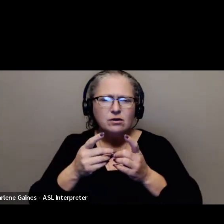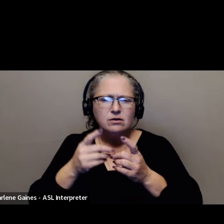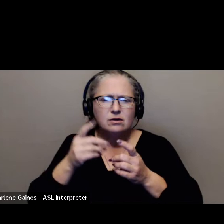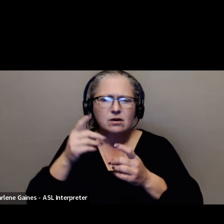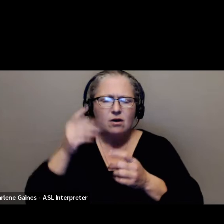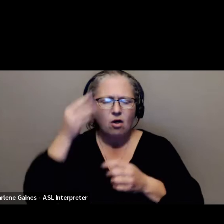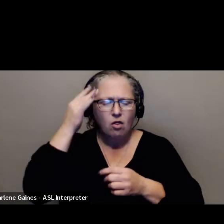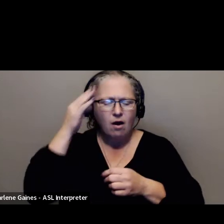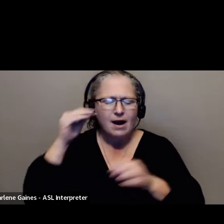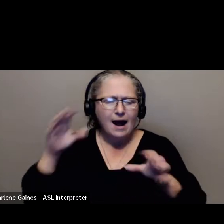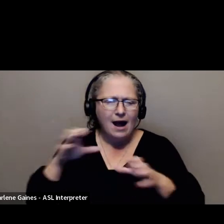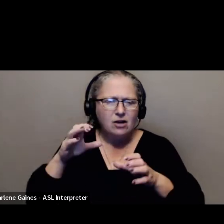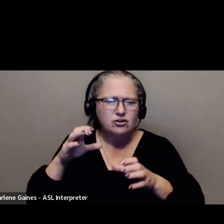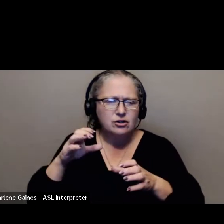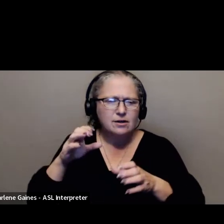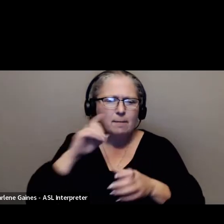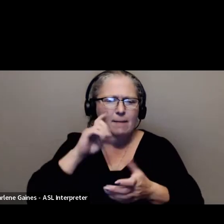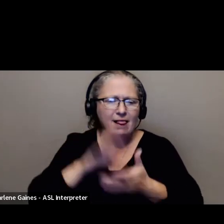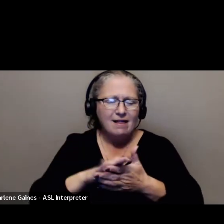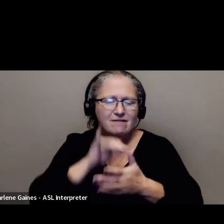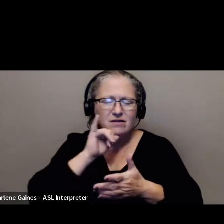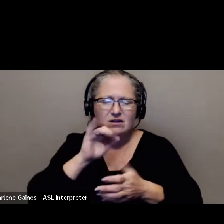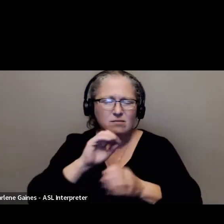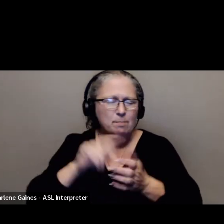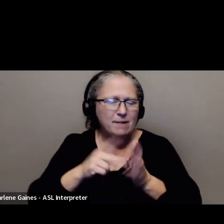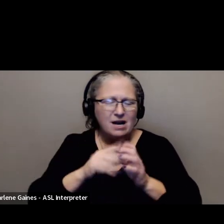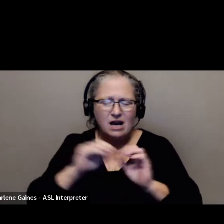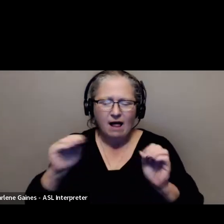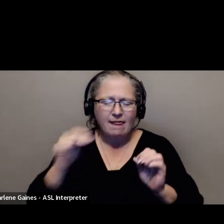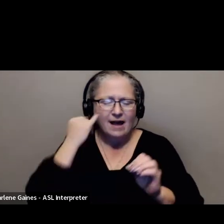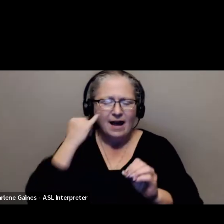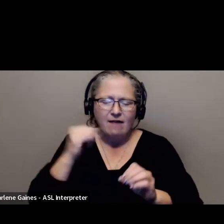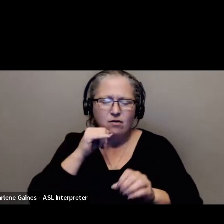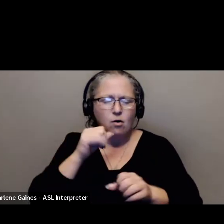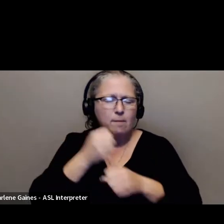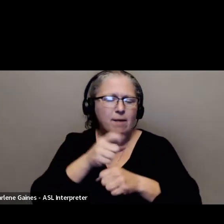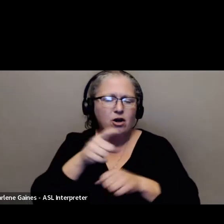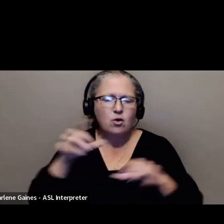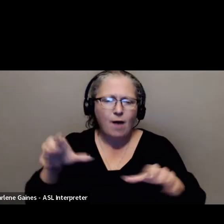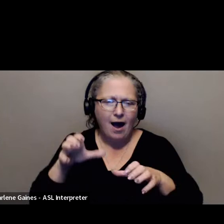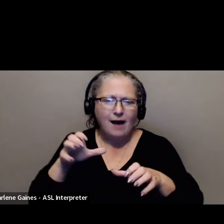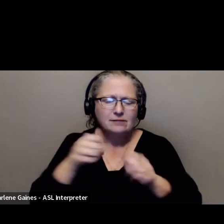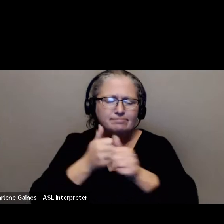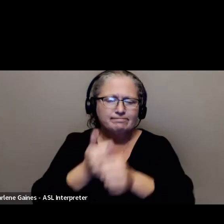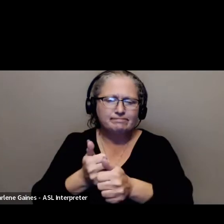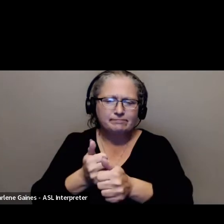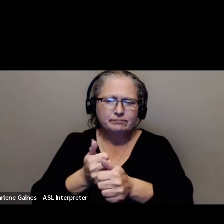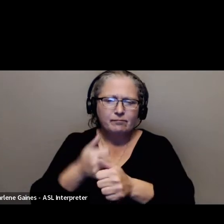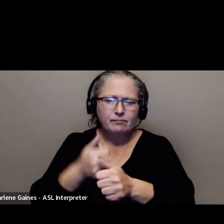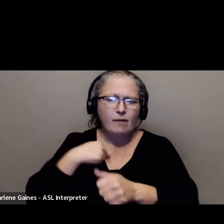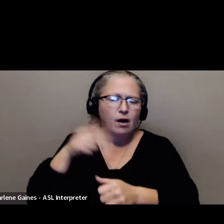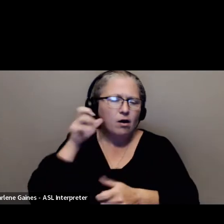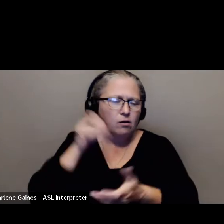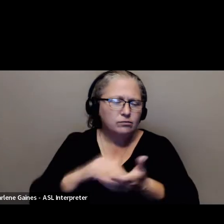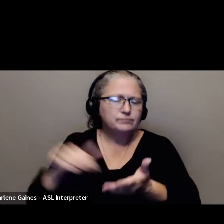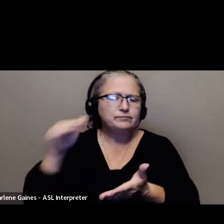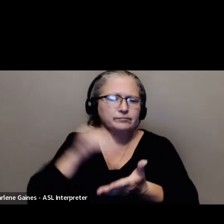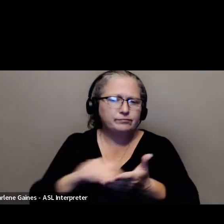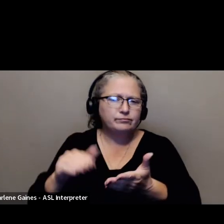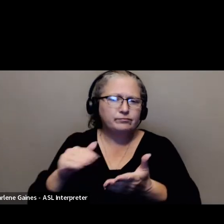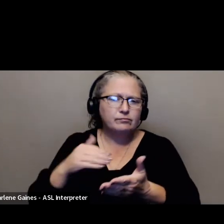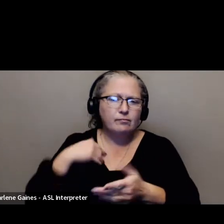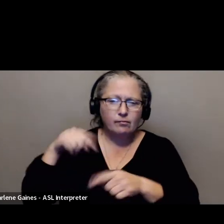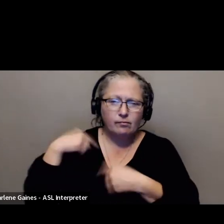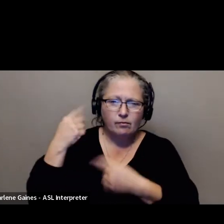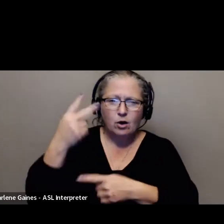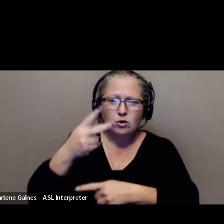tandem. Belief is useless if it does not compel you to act accordingly. I have heard time and time again throughout my 2.5